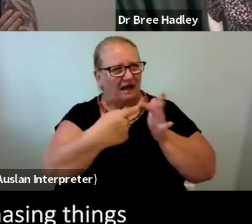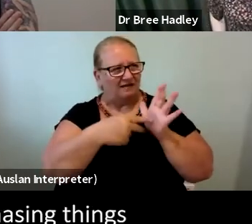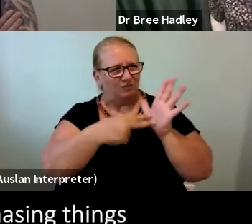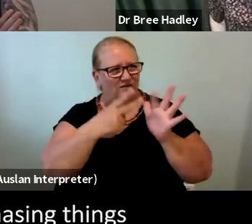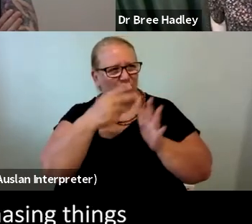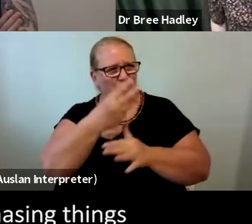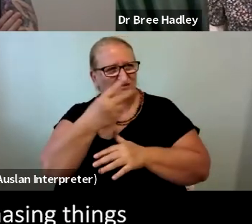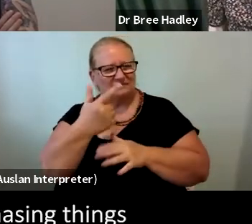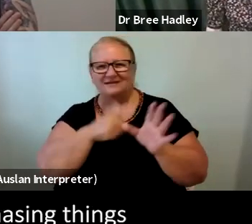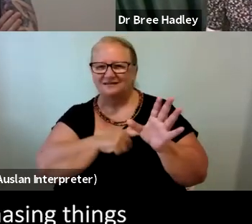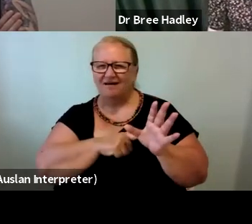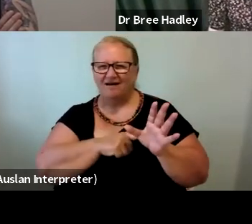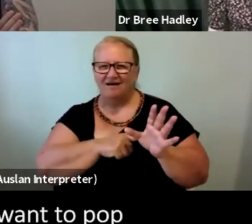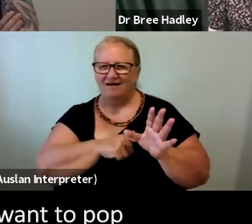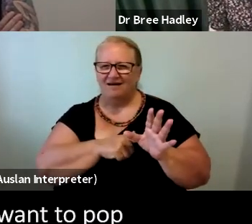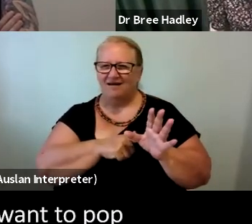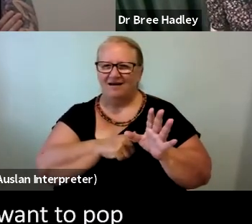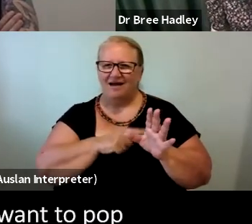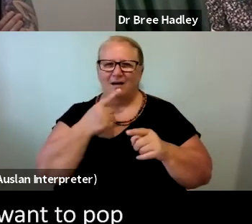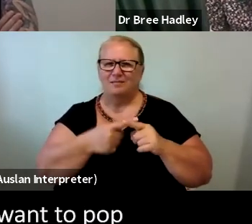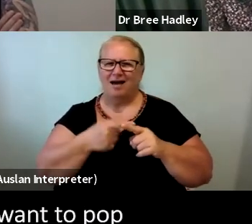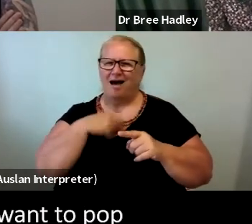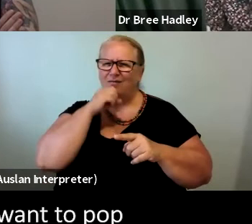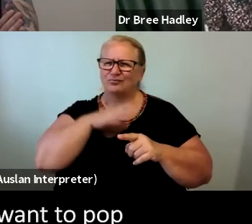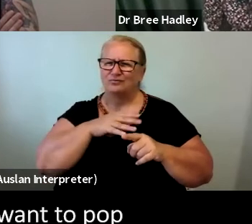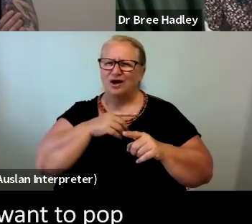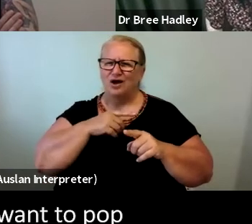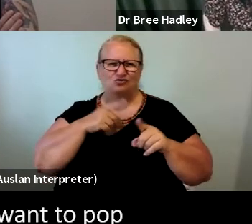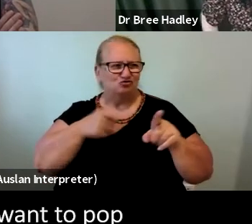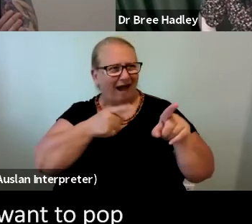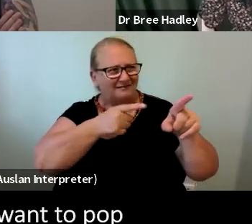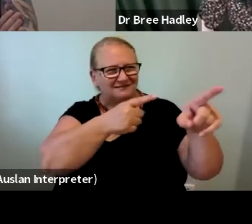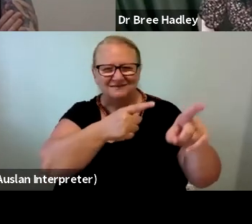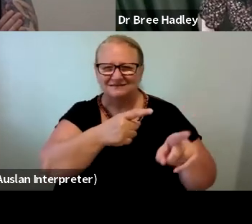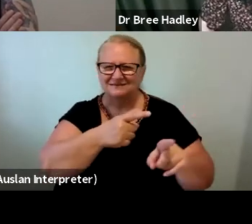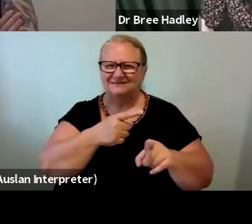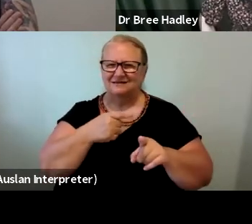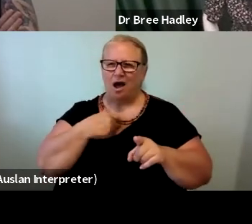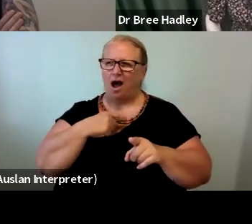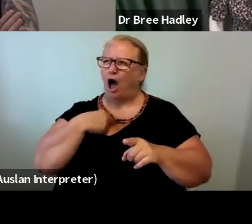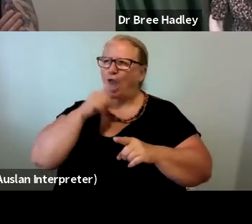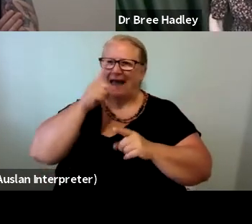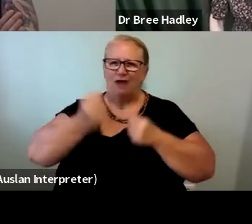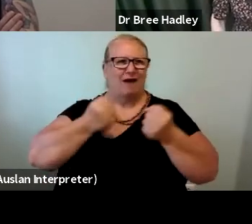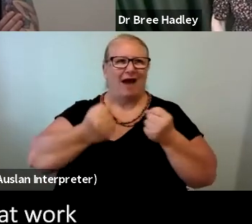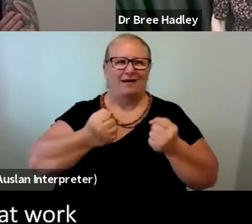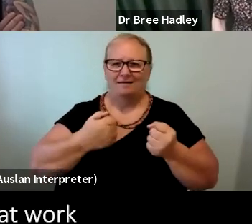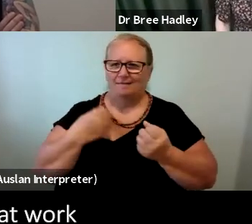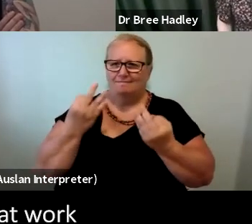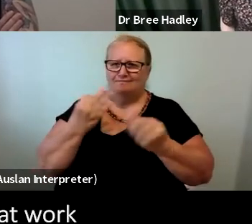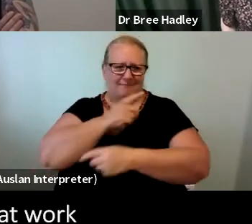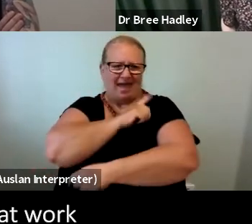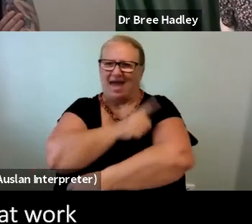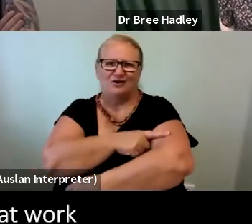like chasing things because I can't run. So I just feel like I want to pop that there as another thought. I don't have the physical energy to do